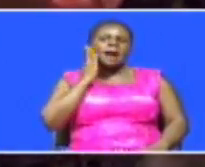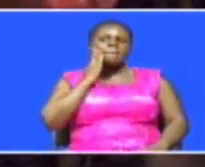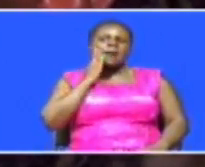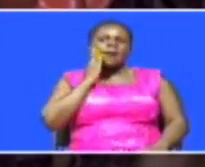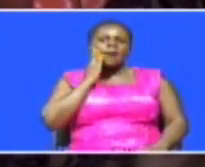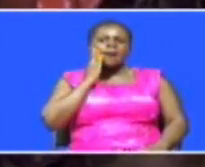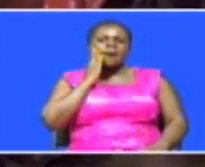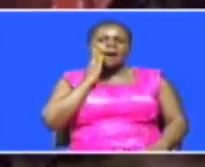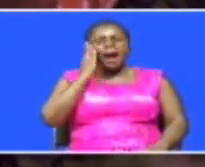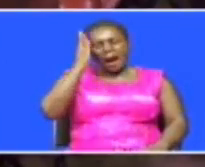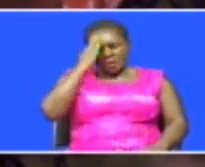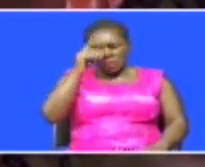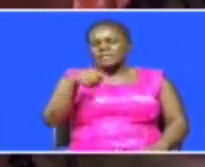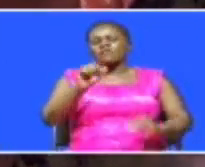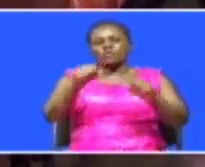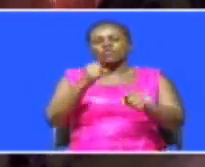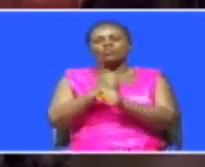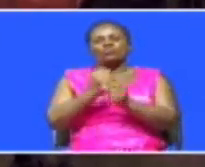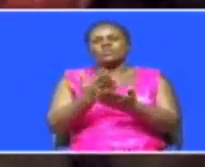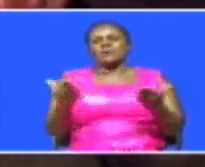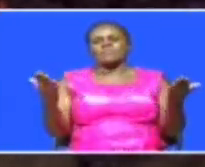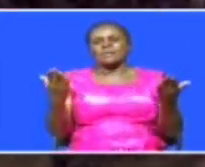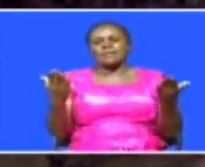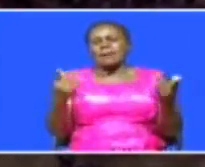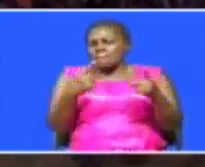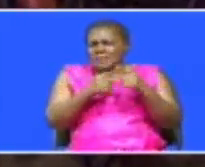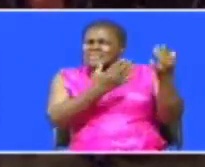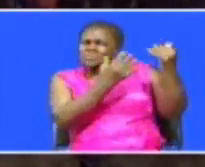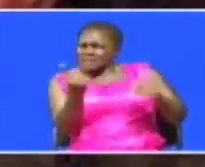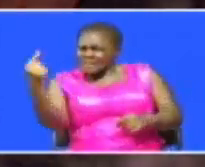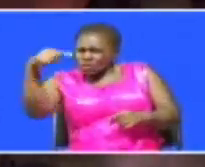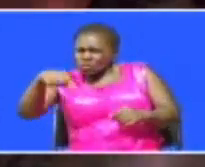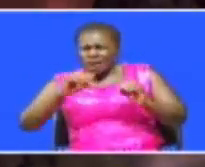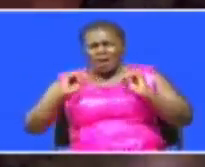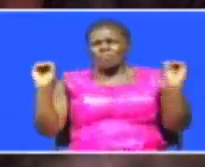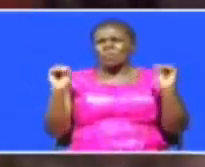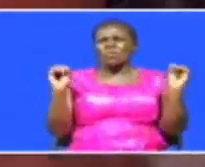I knew she'd do something. I just didn't expect her to.